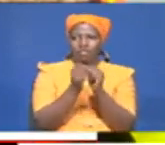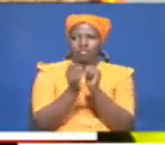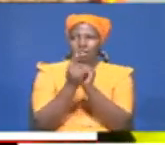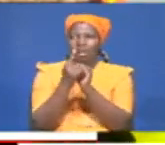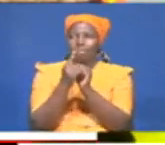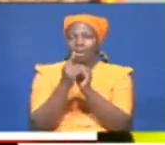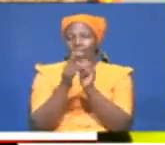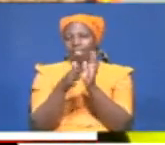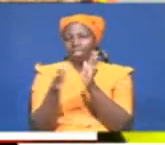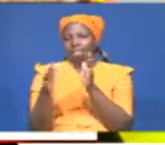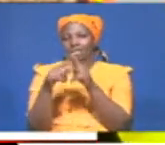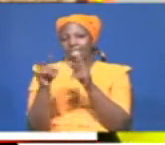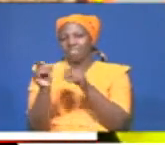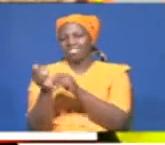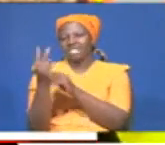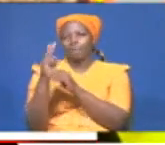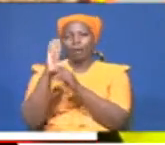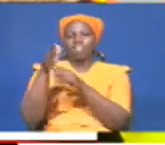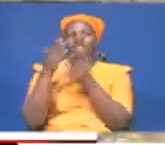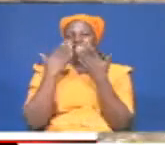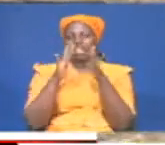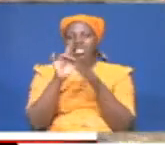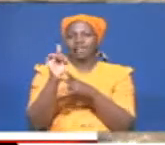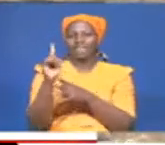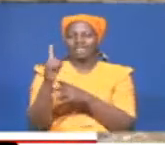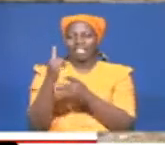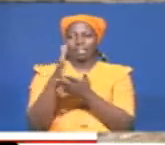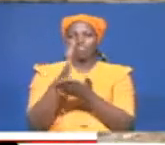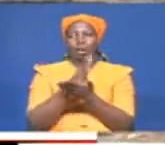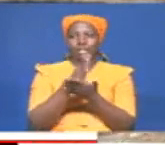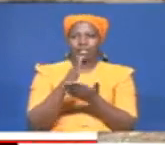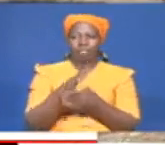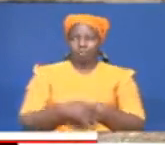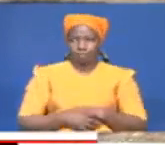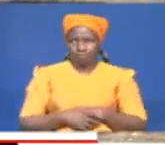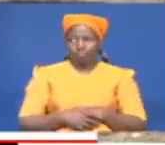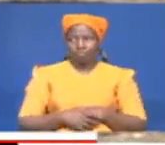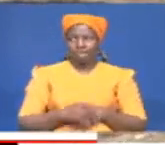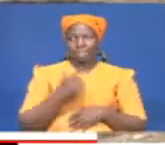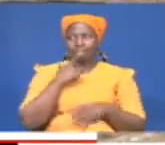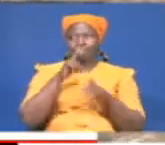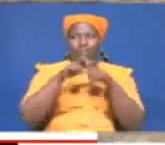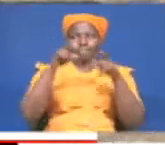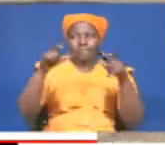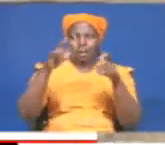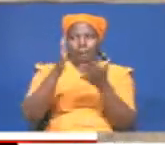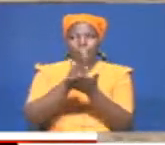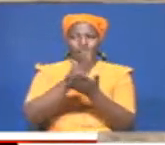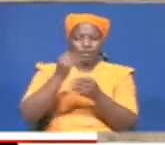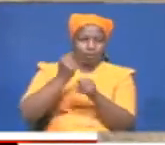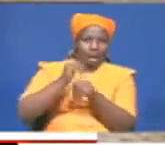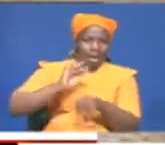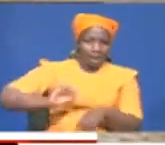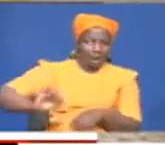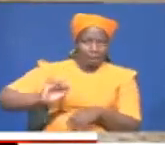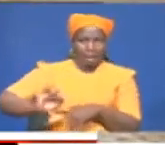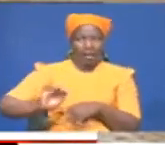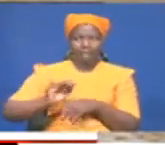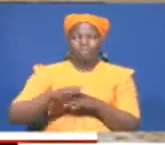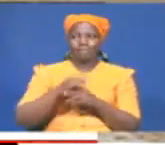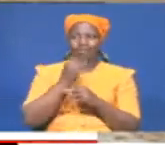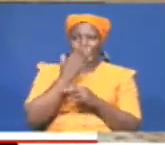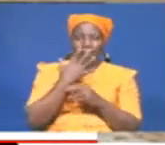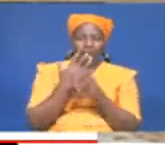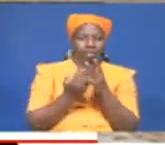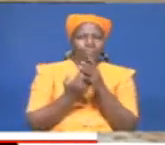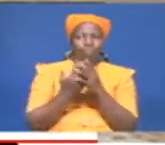first part of the most part of the stretch. He says a large portion of the work remaining is landscaping. For the second